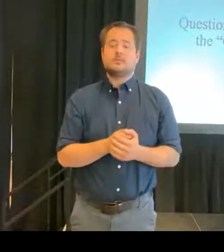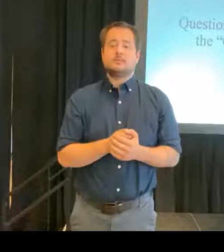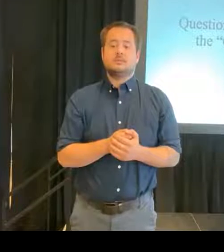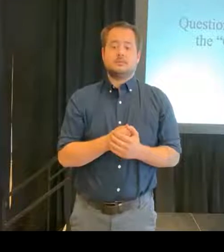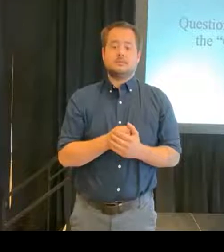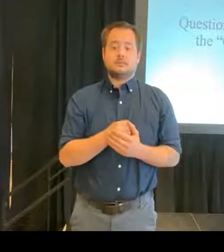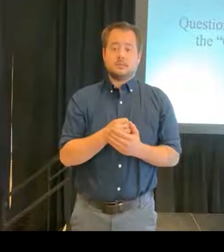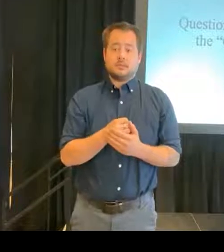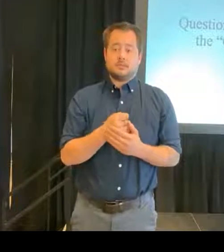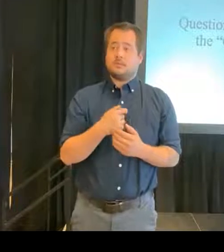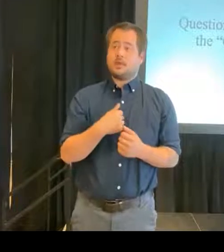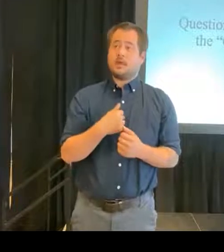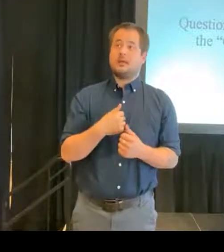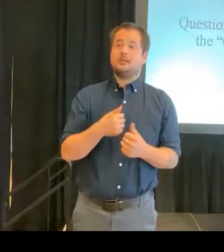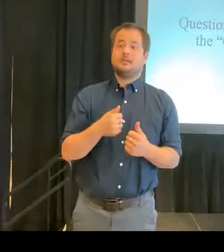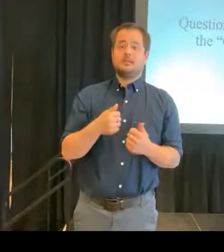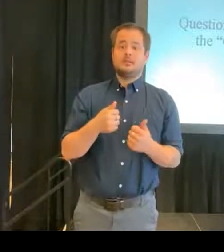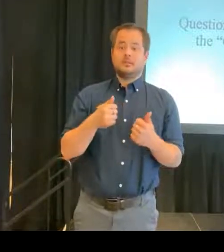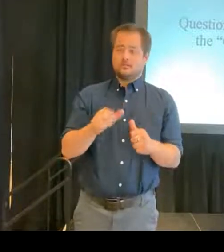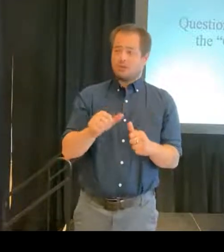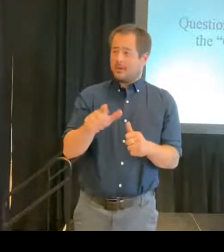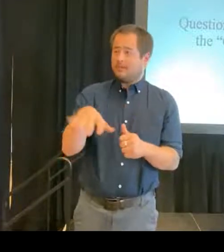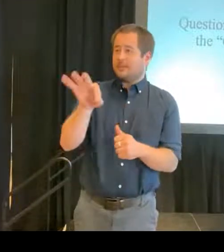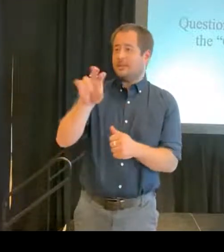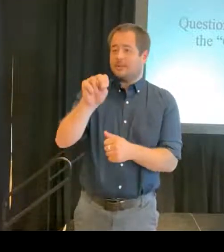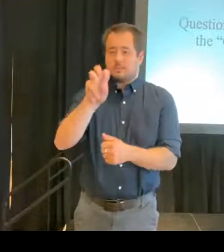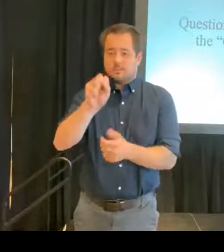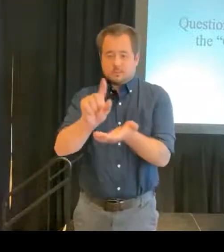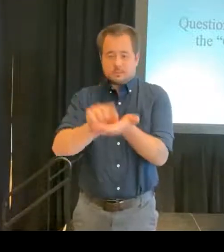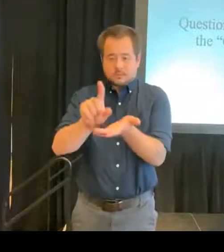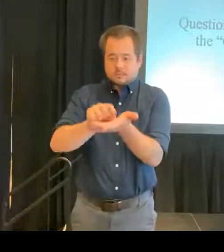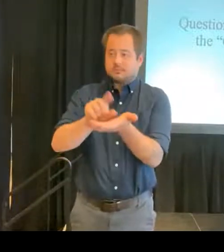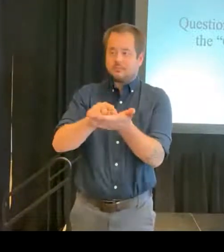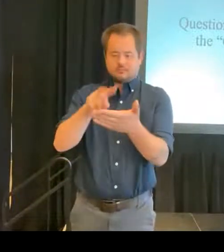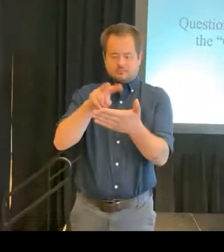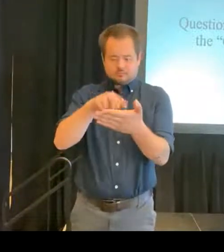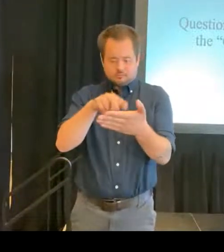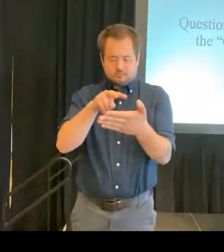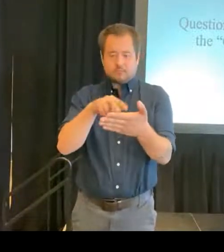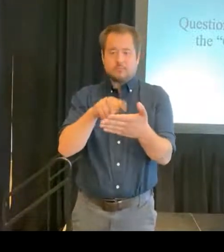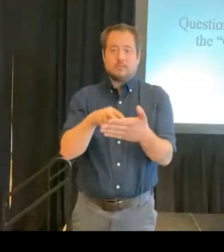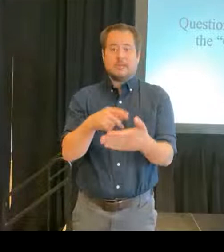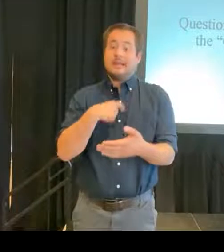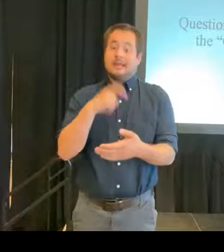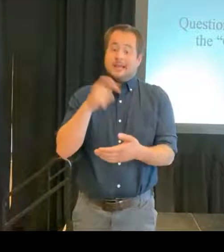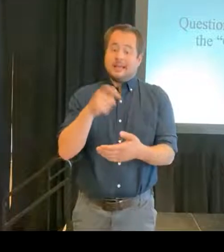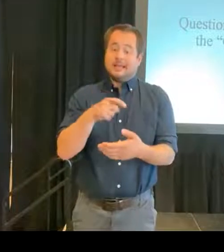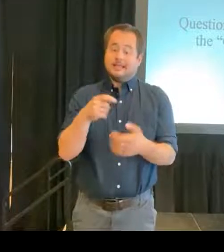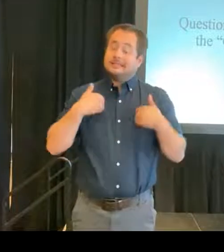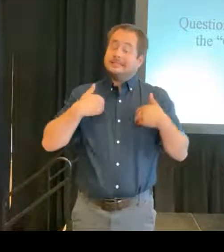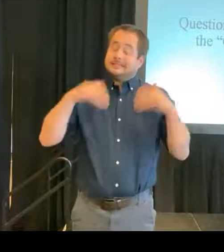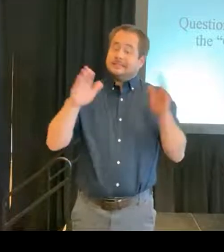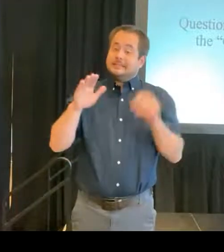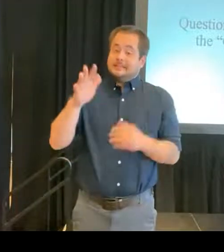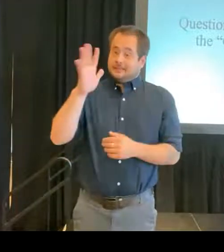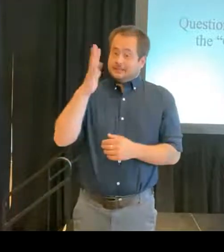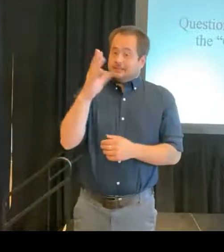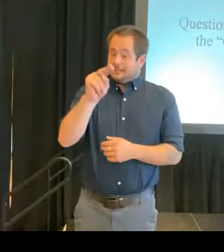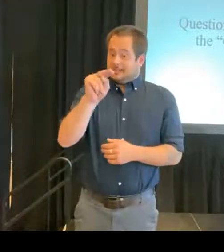of tried to find a newspaper to read, and I ended up sacrificing a nickel to buy a newspaper at the